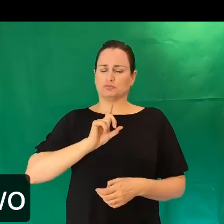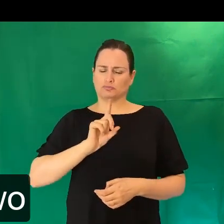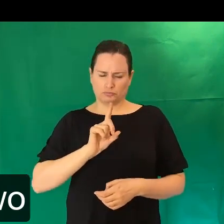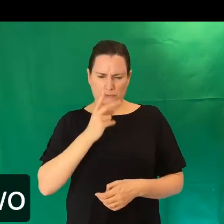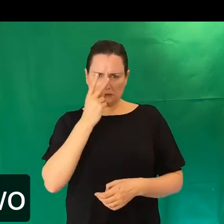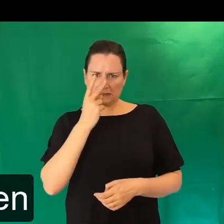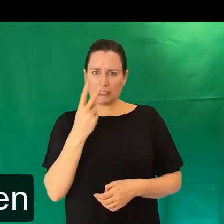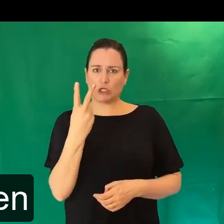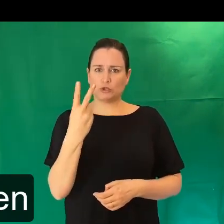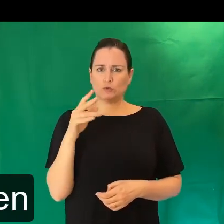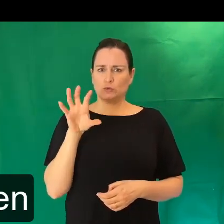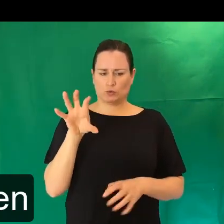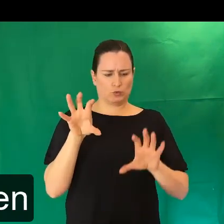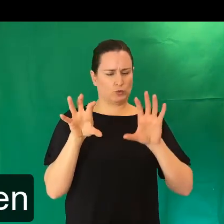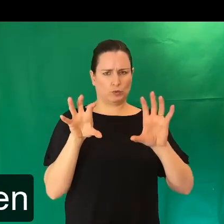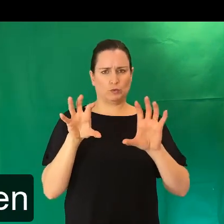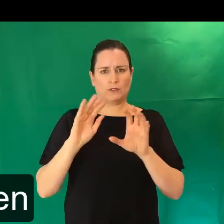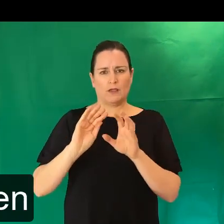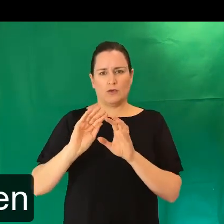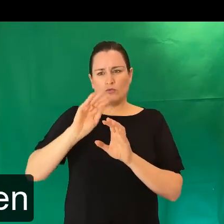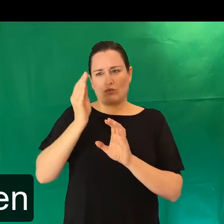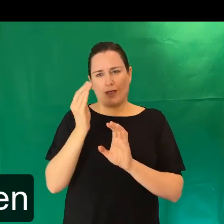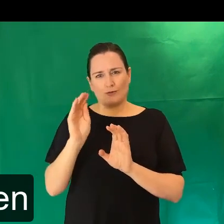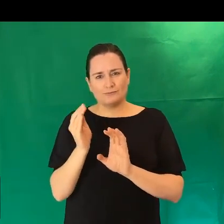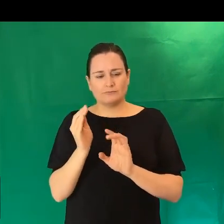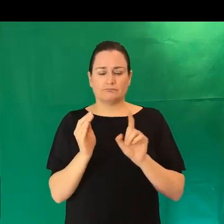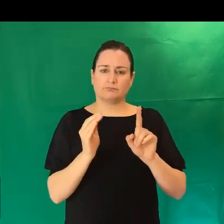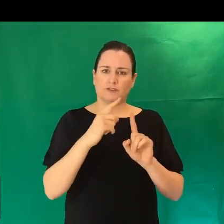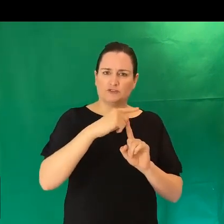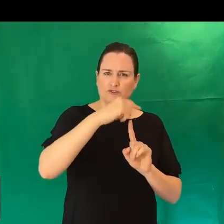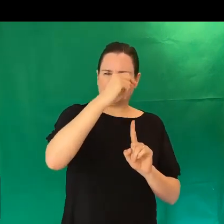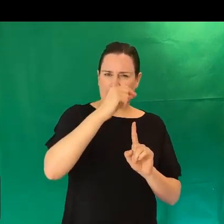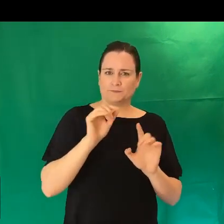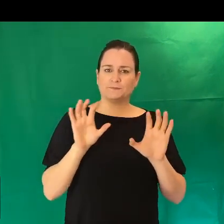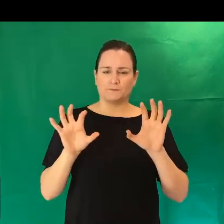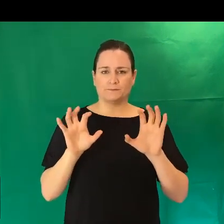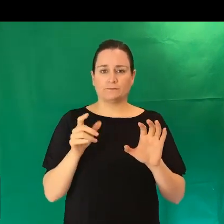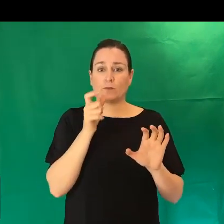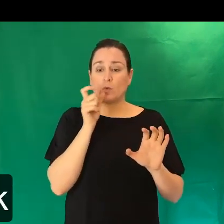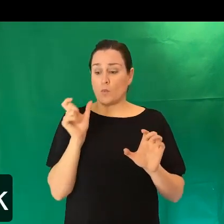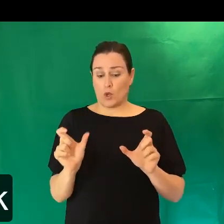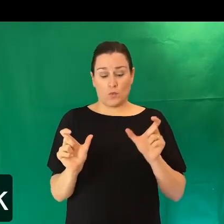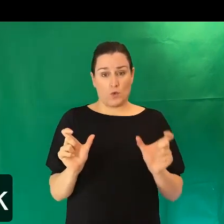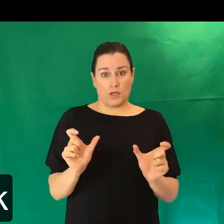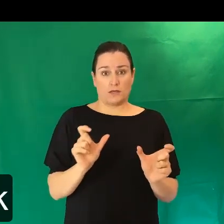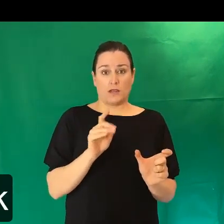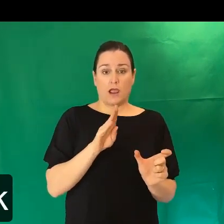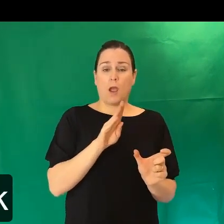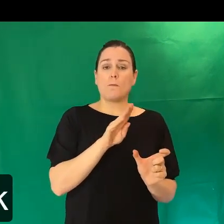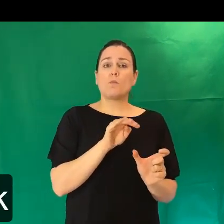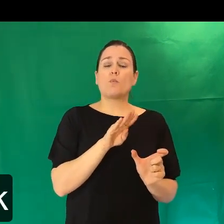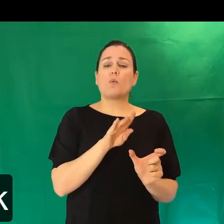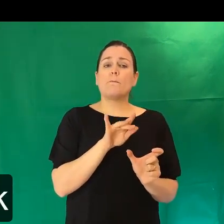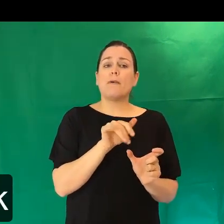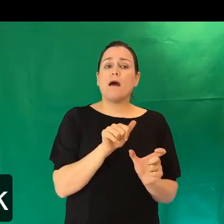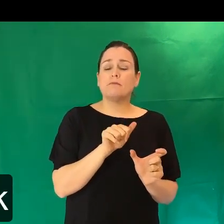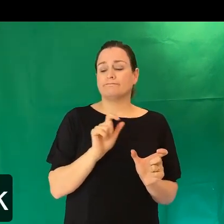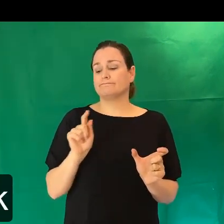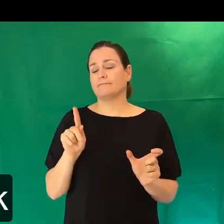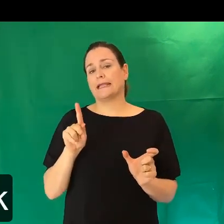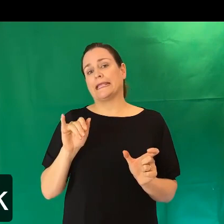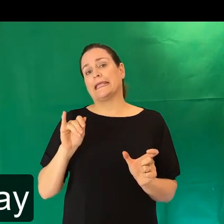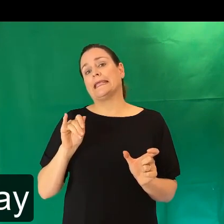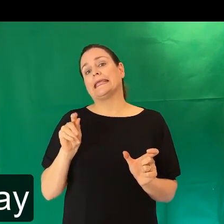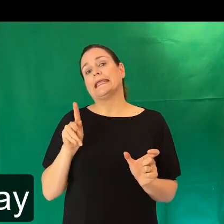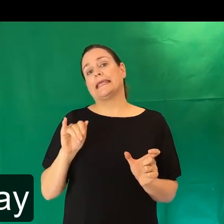speakers these 2 forms, these 2 abstract forms, and then the speakers are asked, which is the buba and which is the kiki? Now,